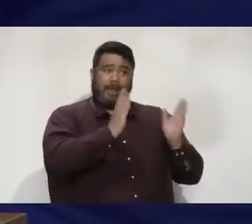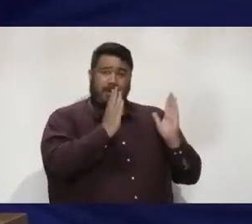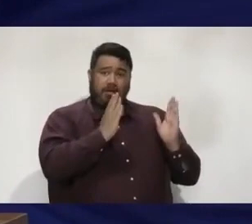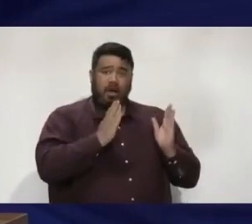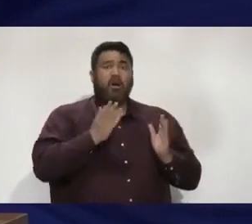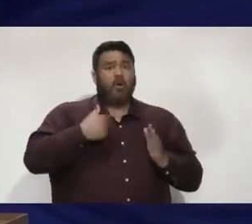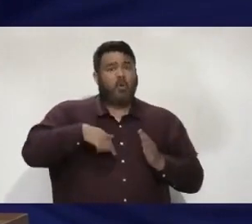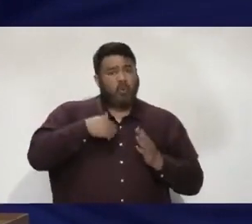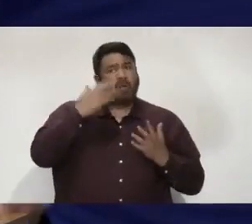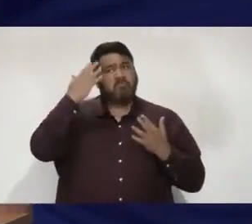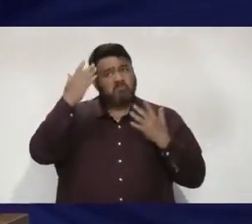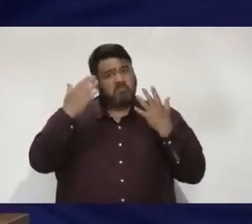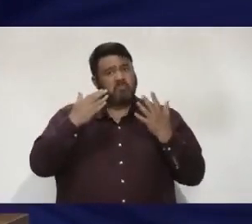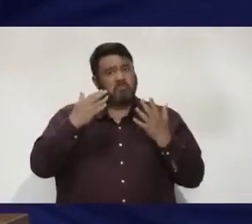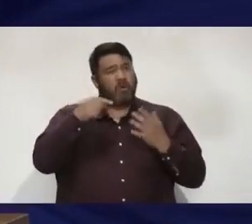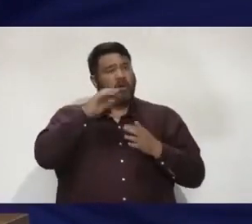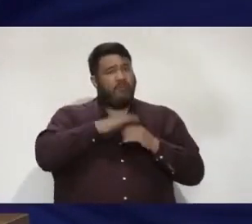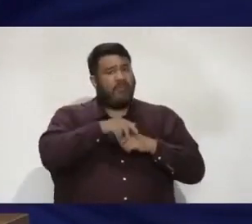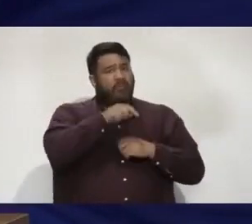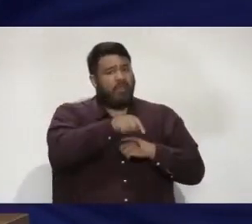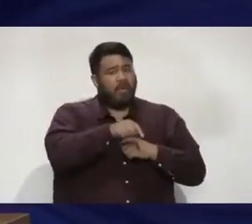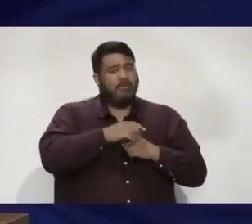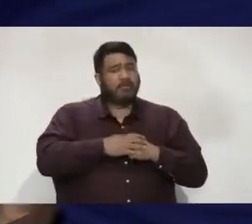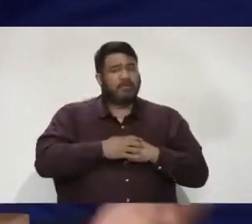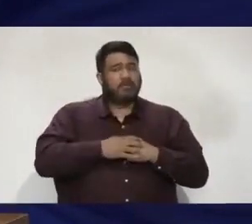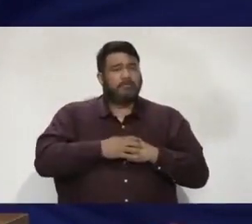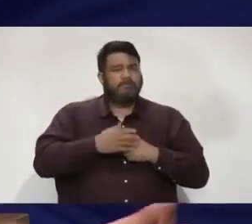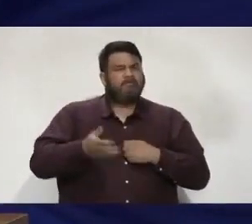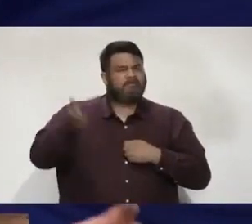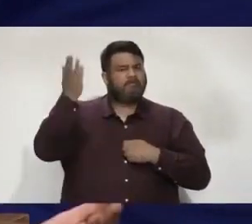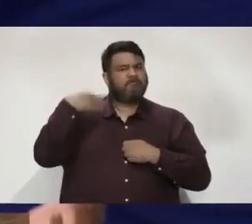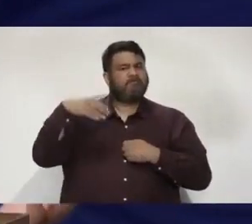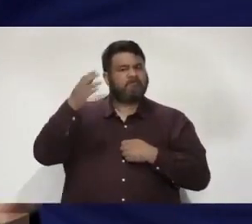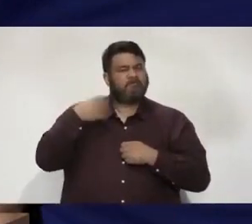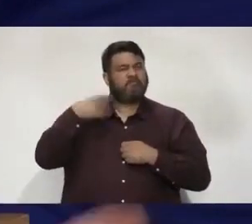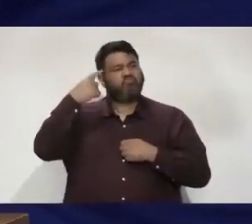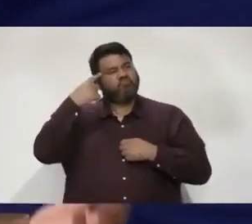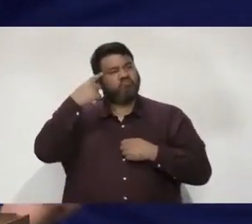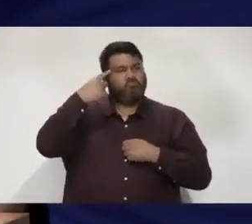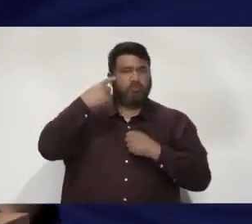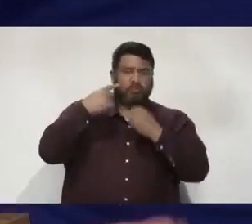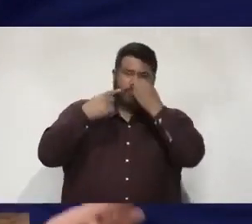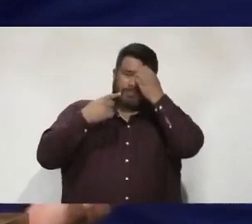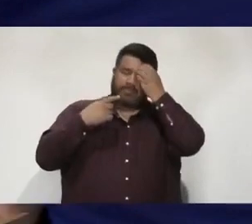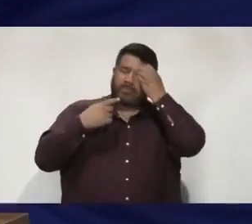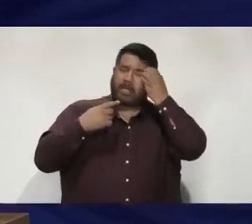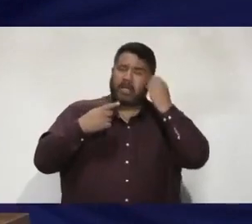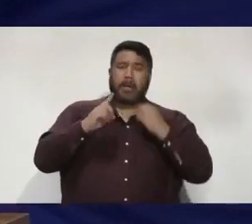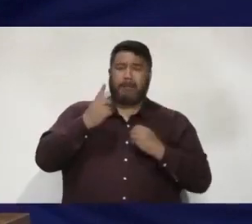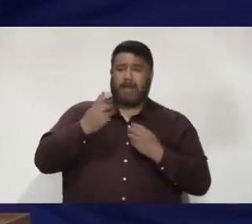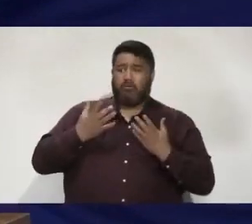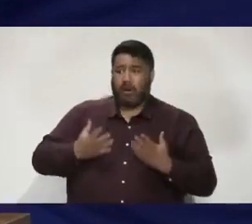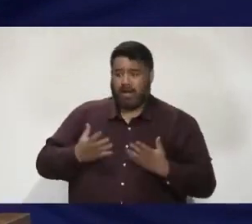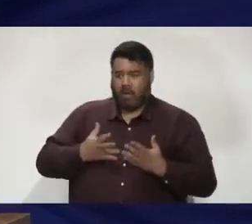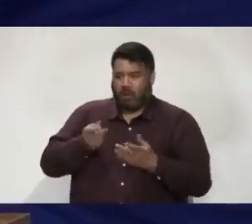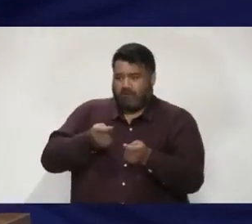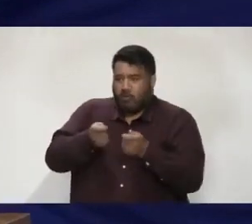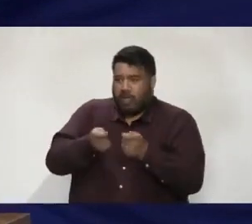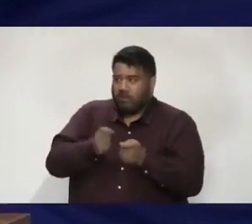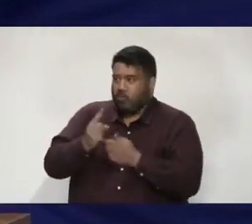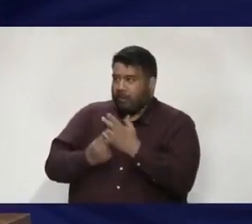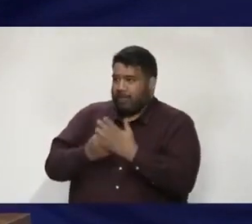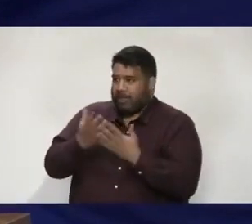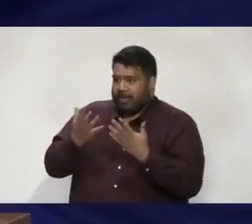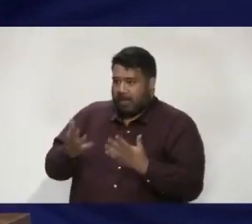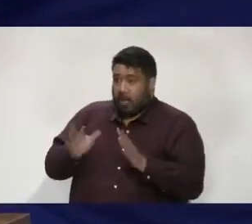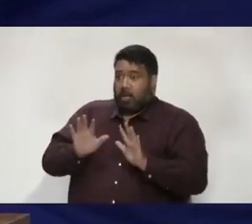thinking from the beginning. That part of our task is not only to manage the immediate and what we're going through now, but